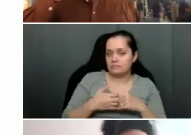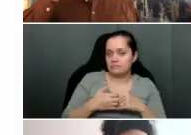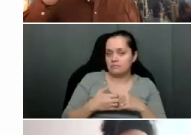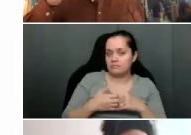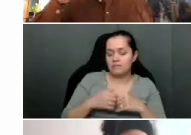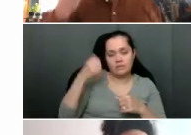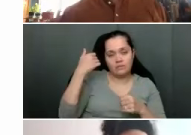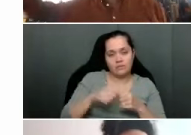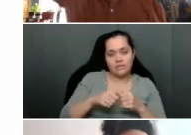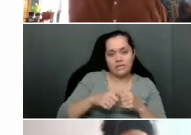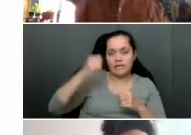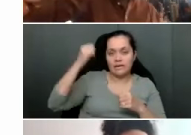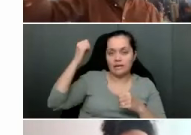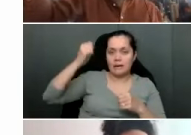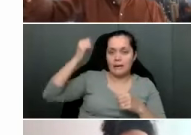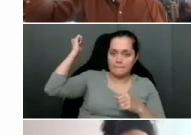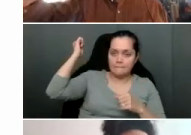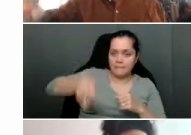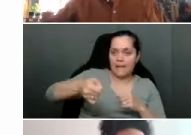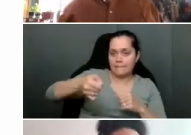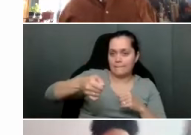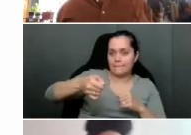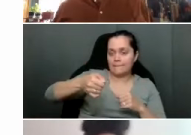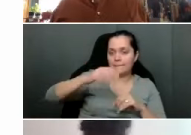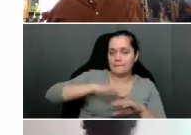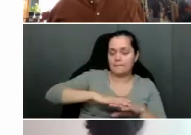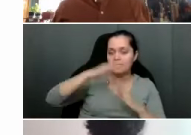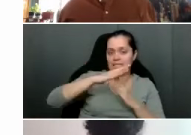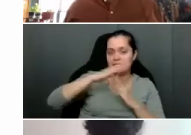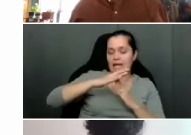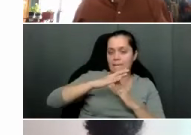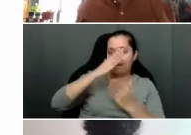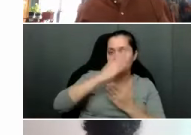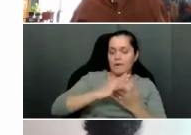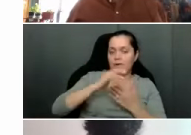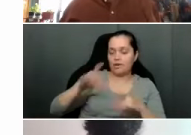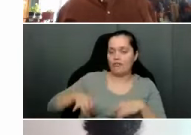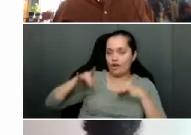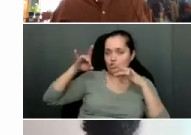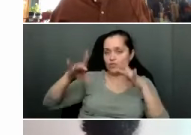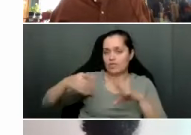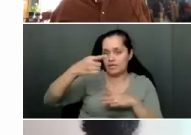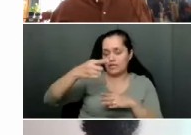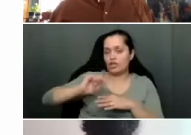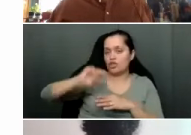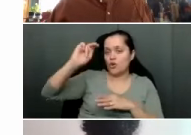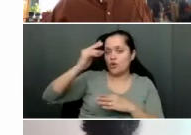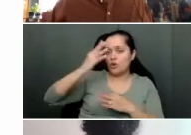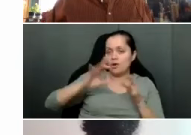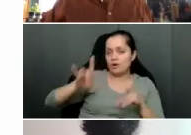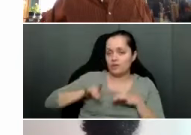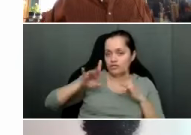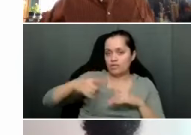Imagine taking a hammer and going bang, to the top side of Australia there, the north side of